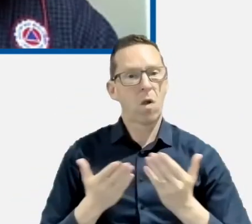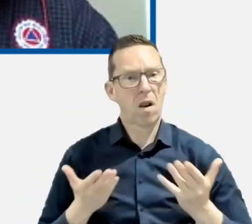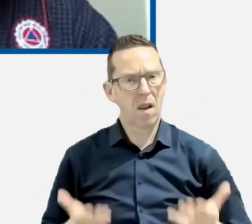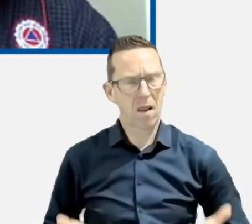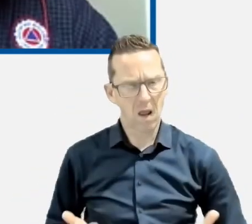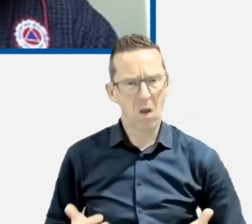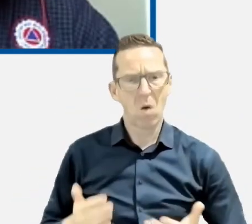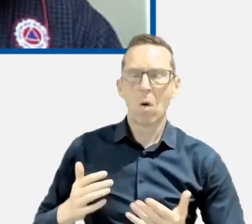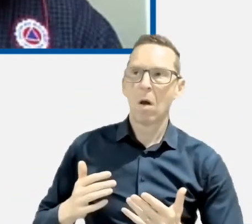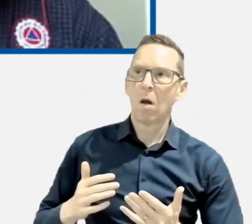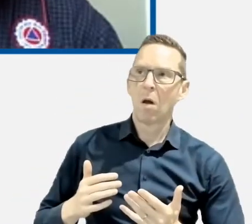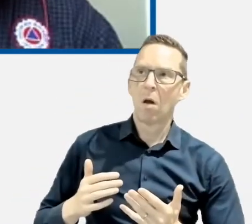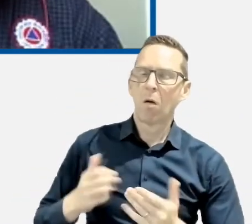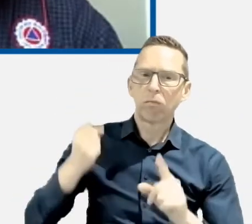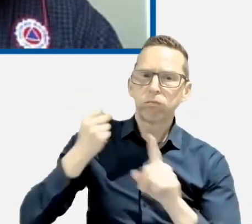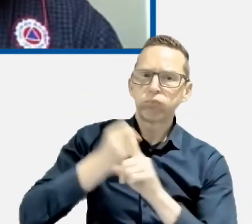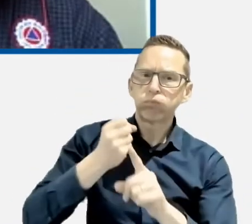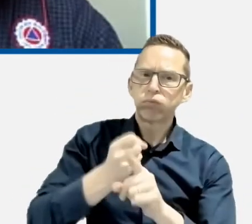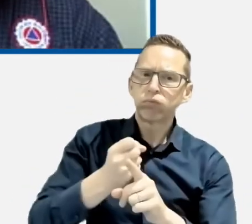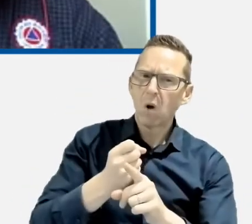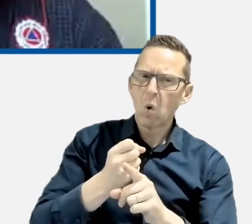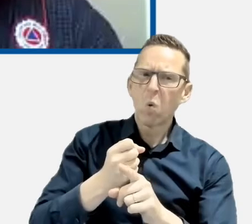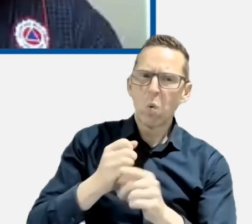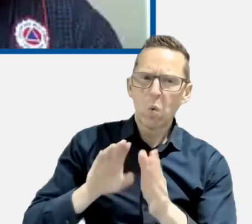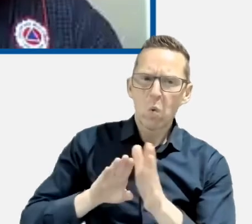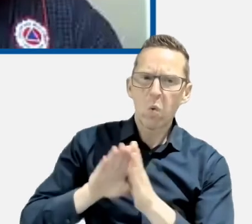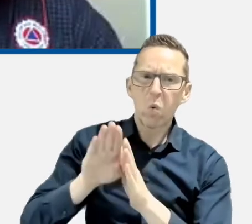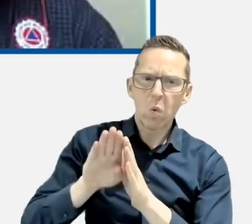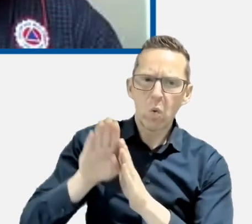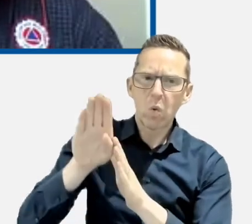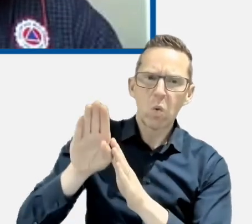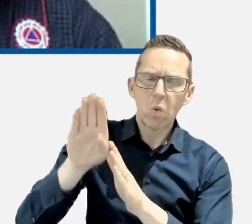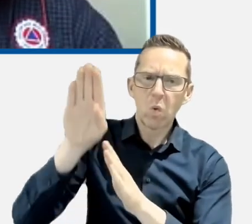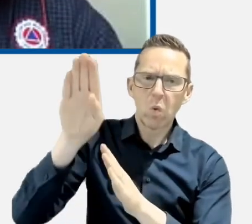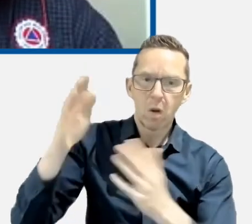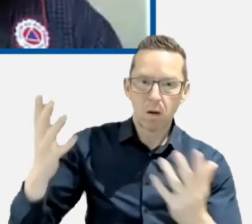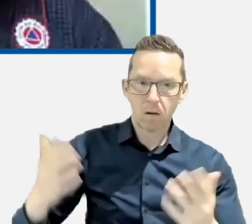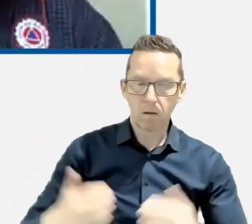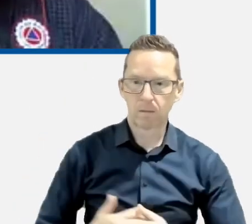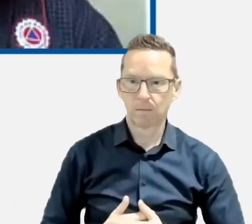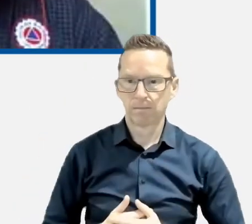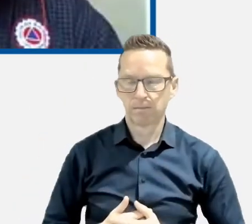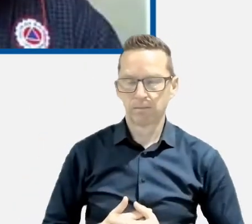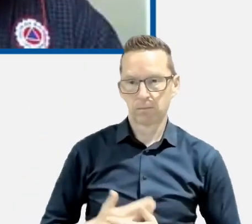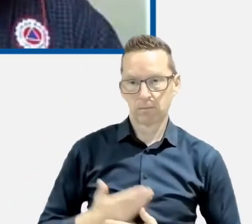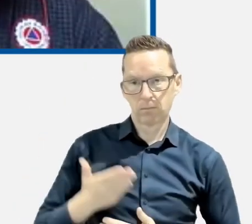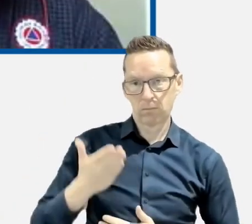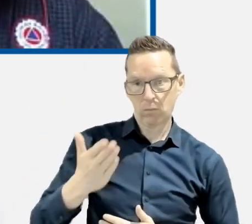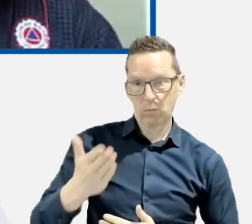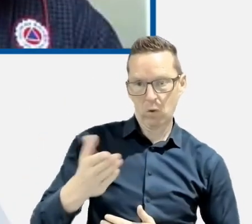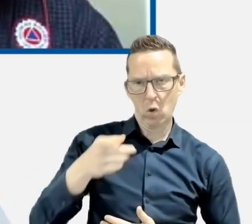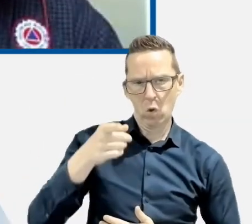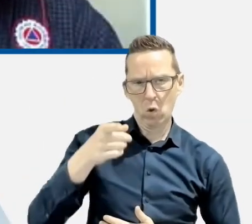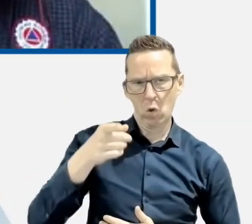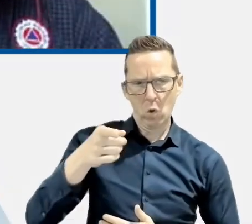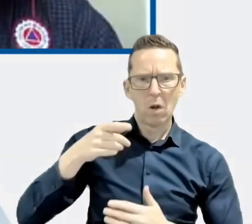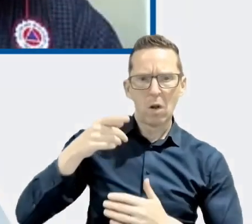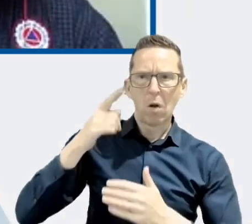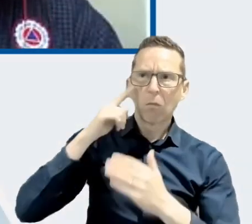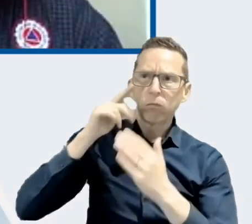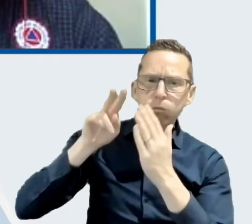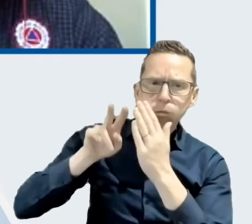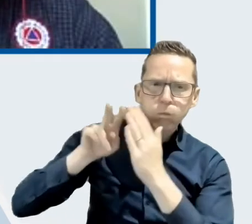So what tools and methodologies are most promising in allowing city managers and local